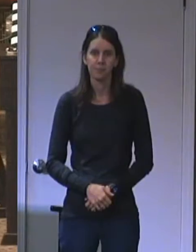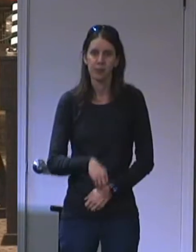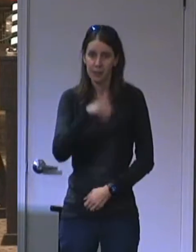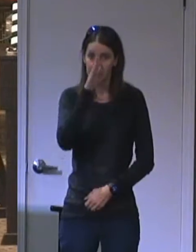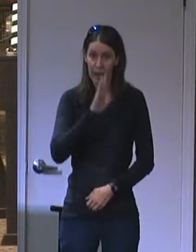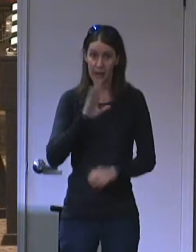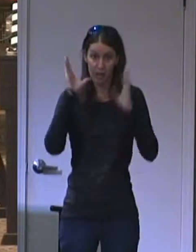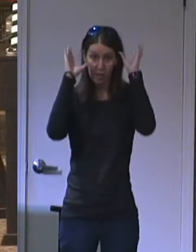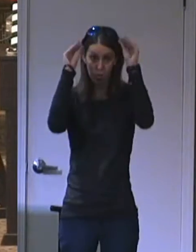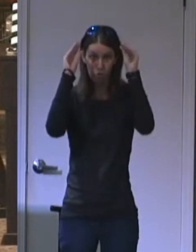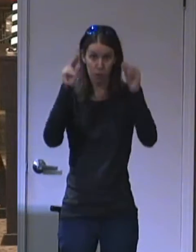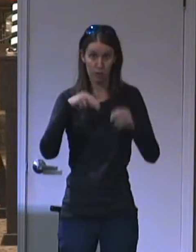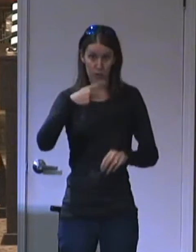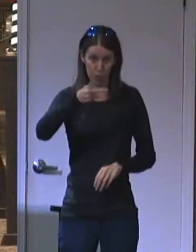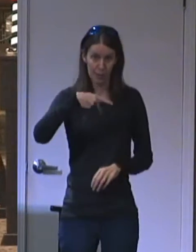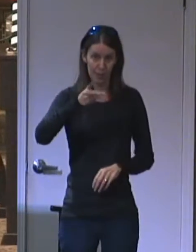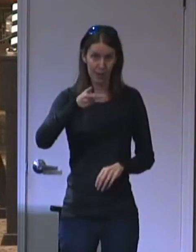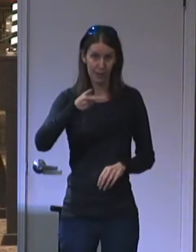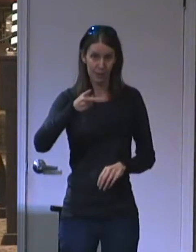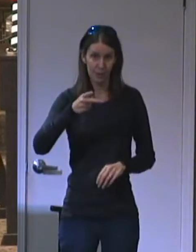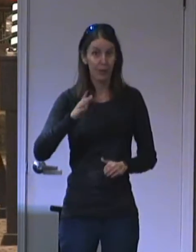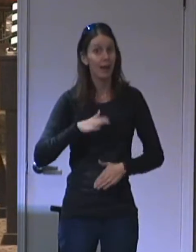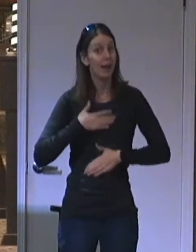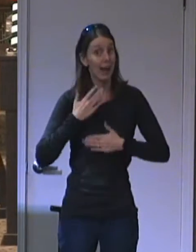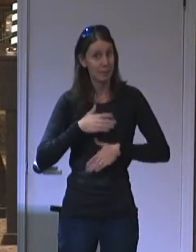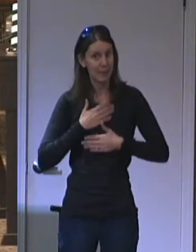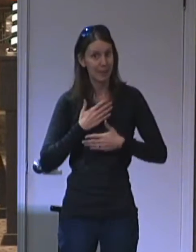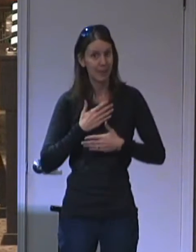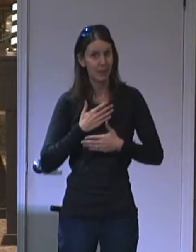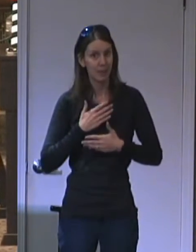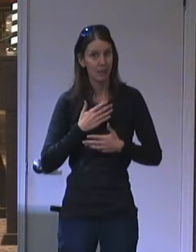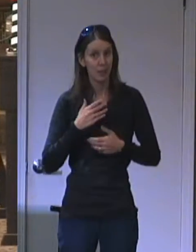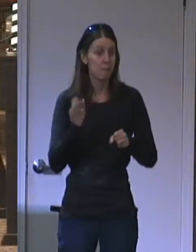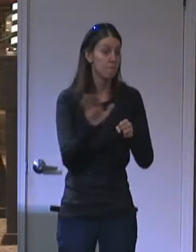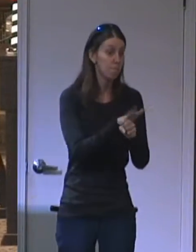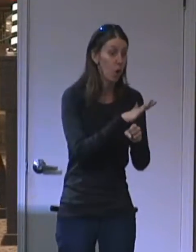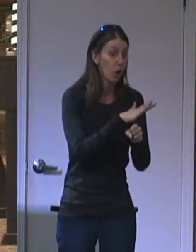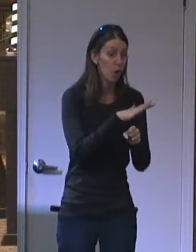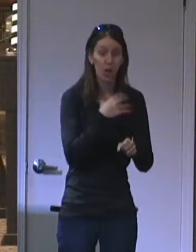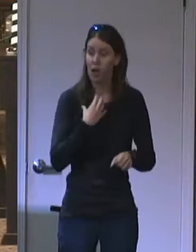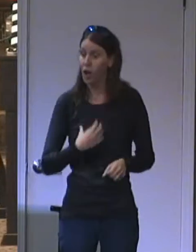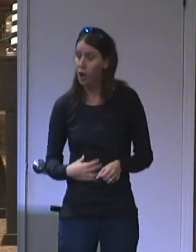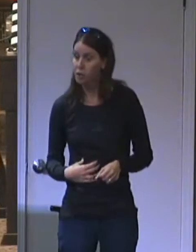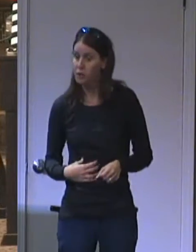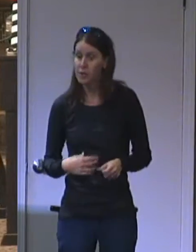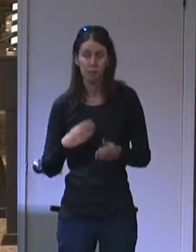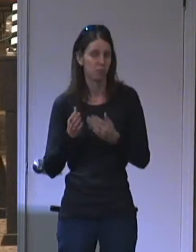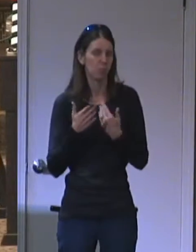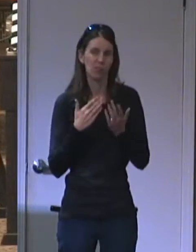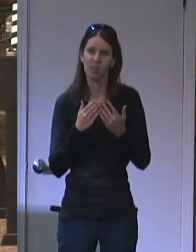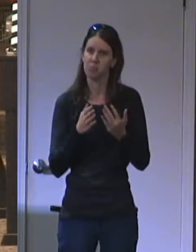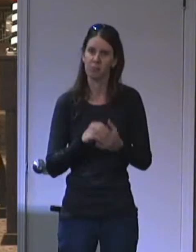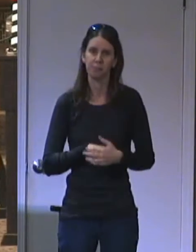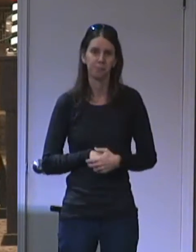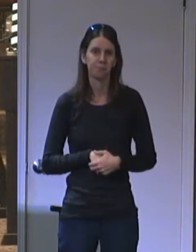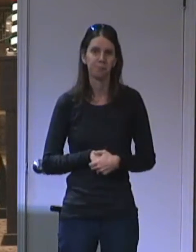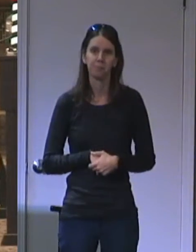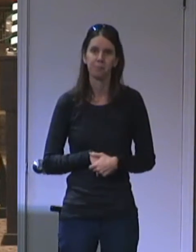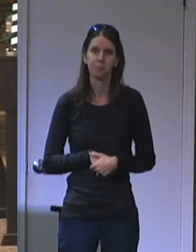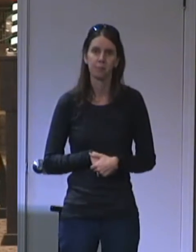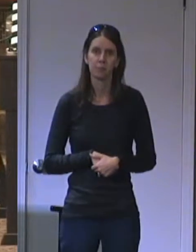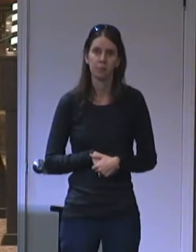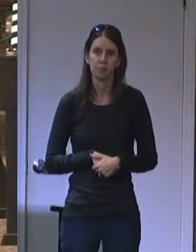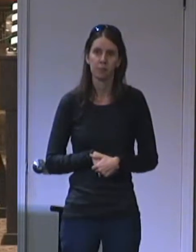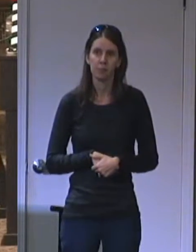God instructs us to be happy whether we're full or whether we're hungry, whether we